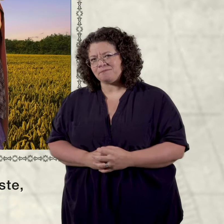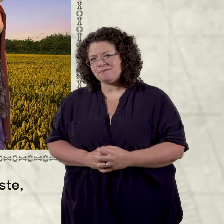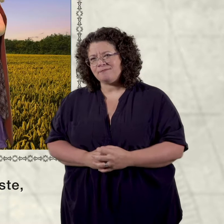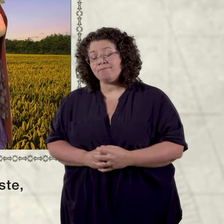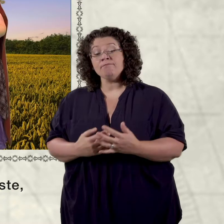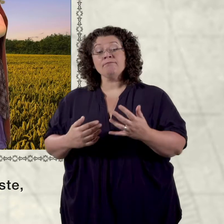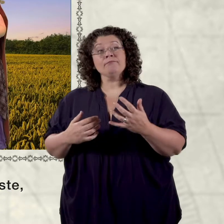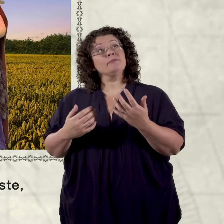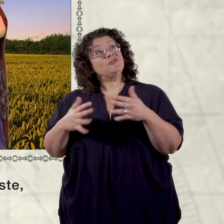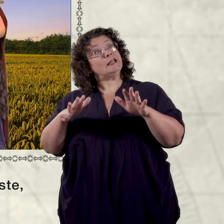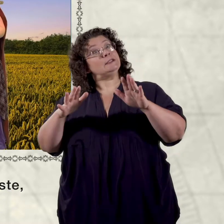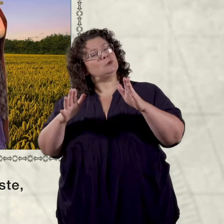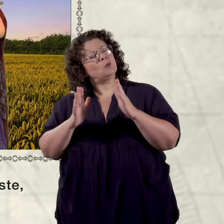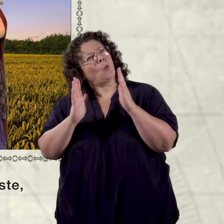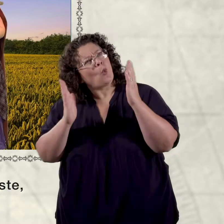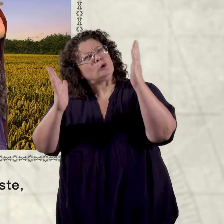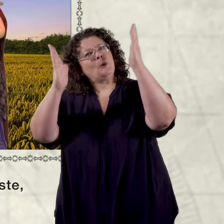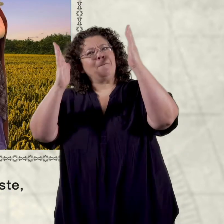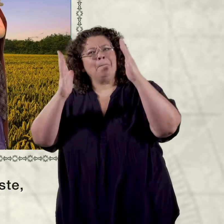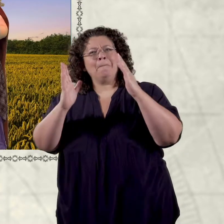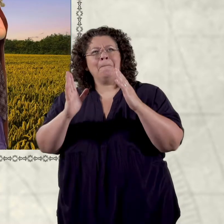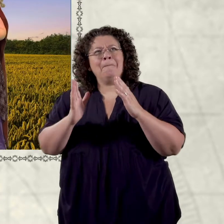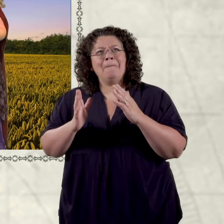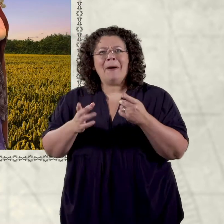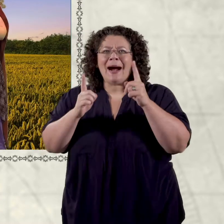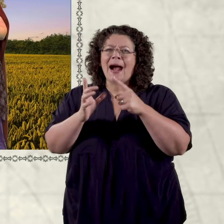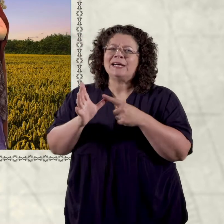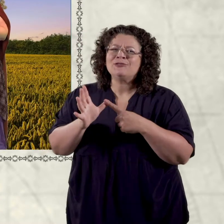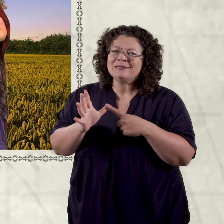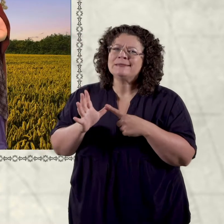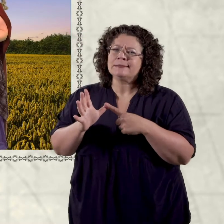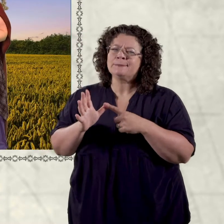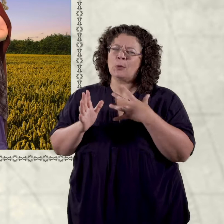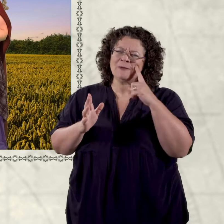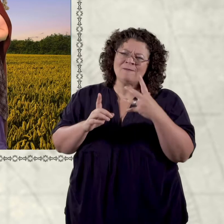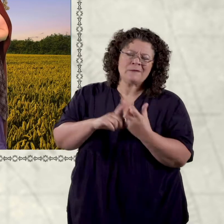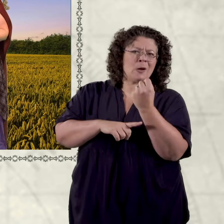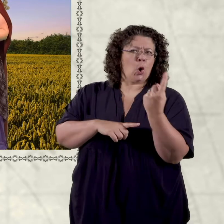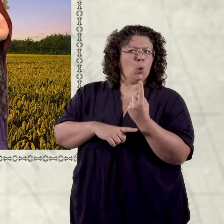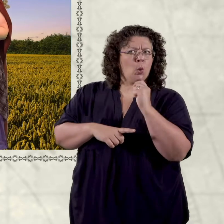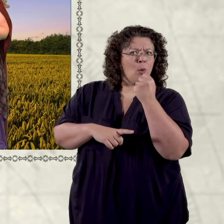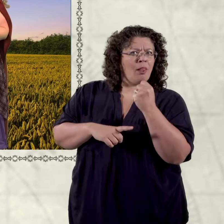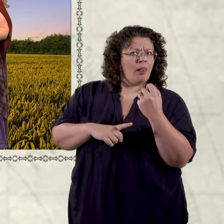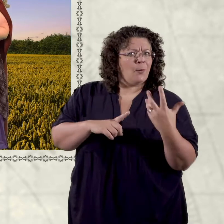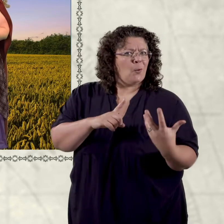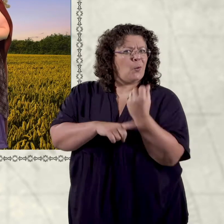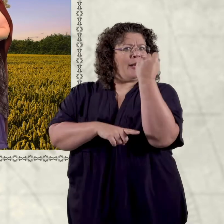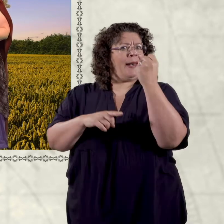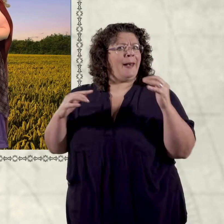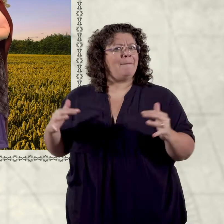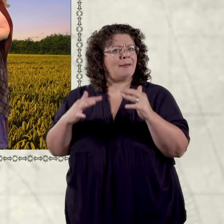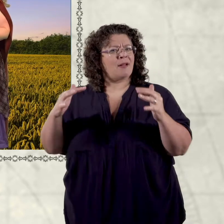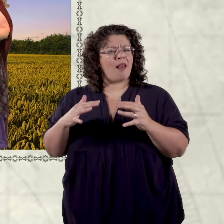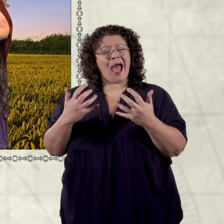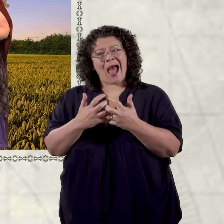And once we'd worship Andraste, we needed to find out who would win the battle. And the way